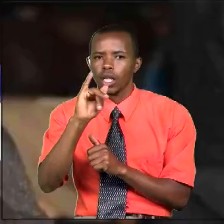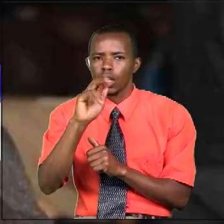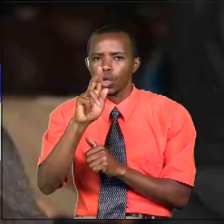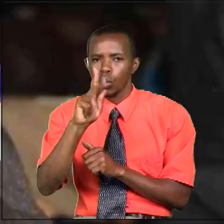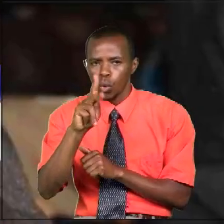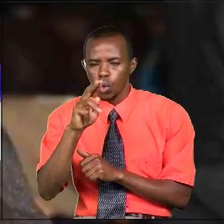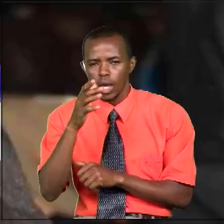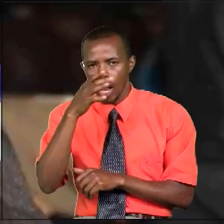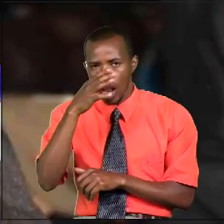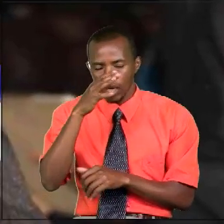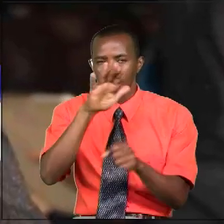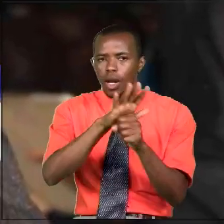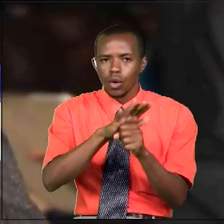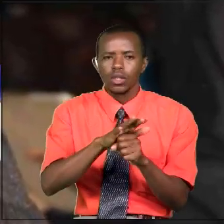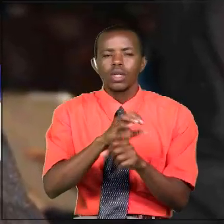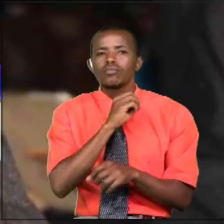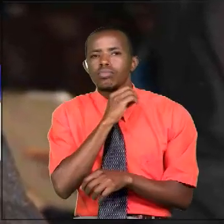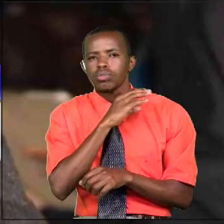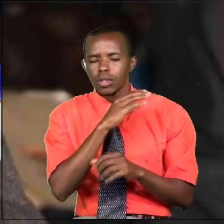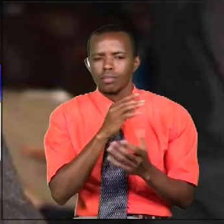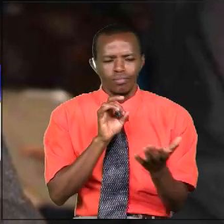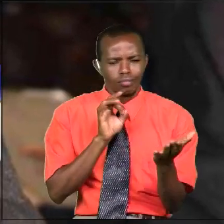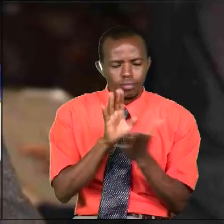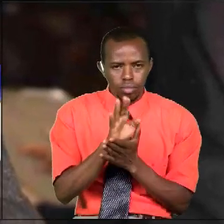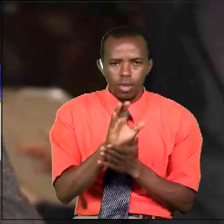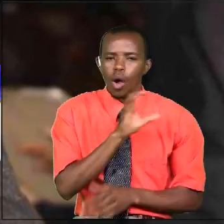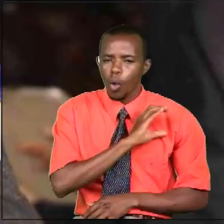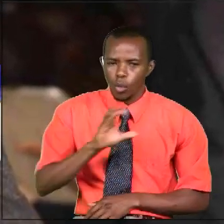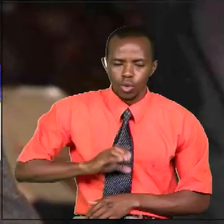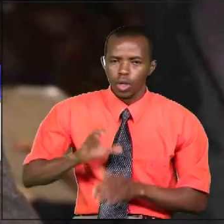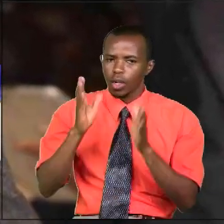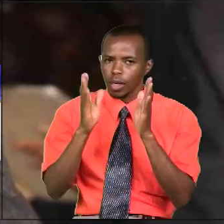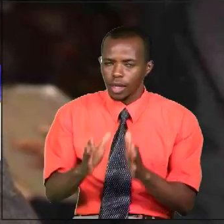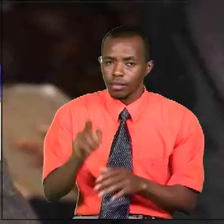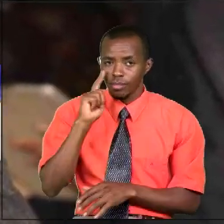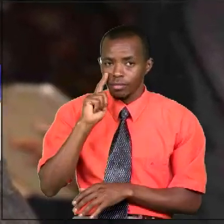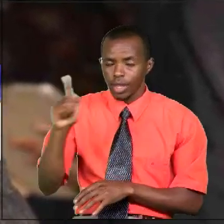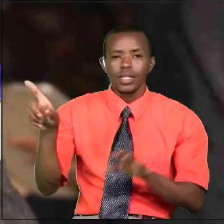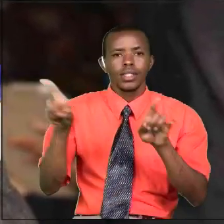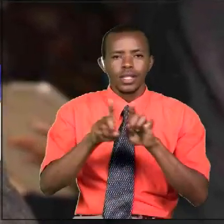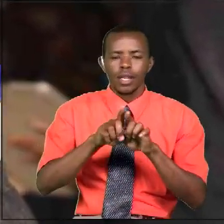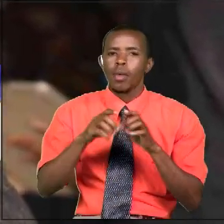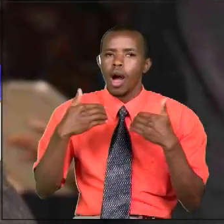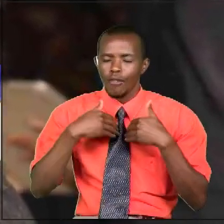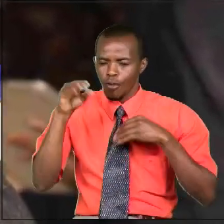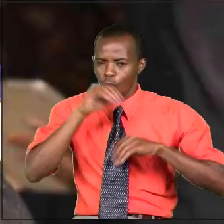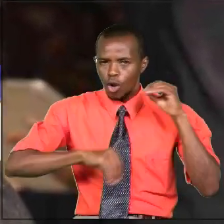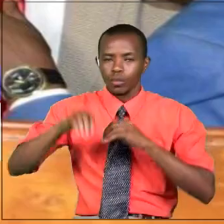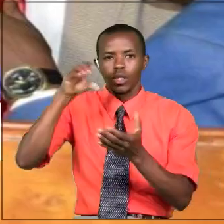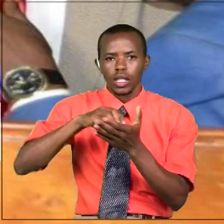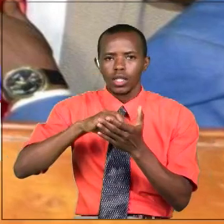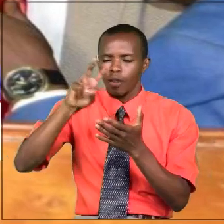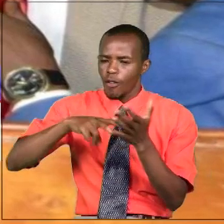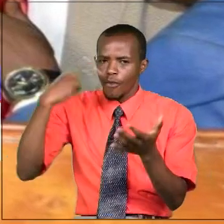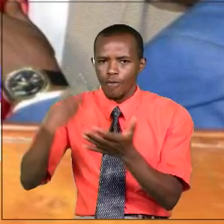were biased. The claims that were later dismissed by the commissioners. Mulu is also facing corruption, failure to